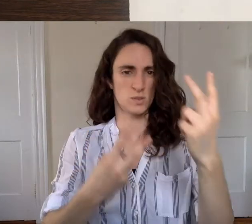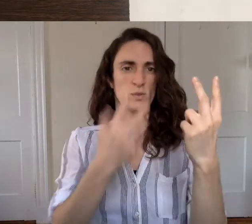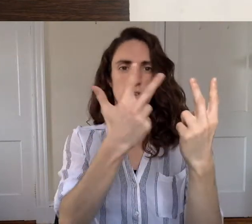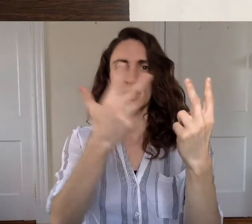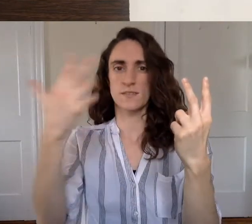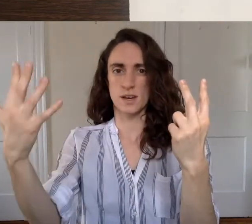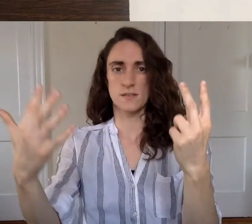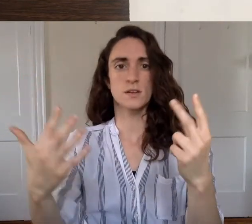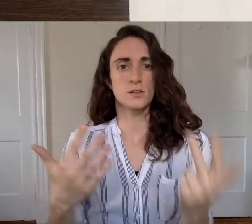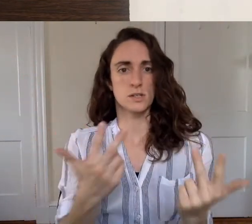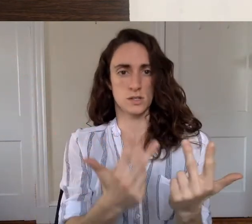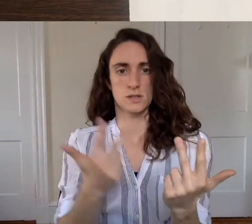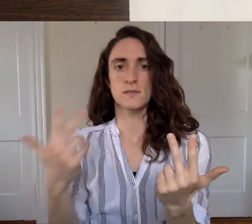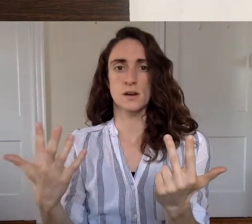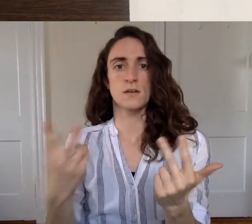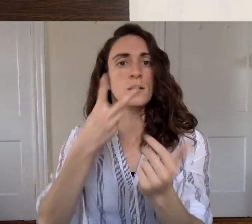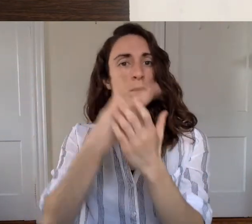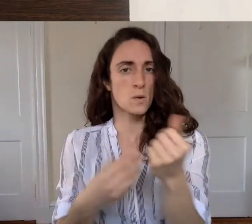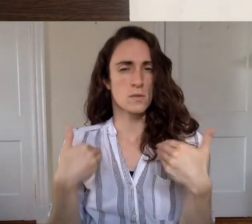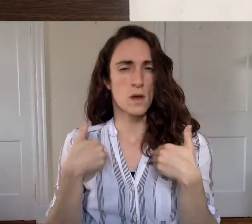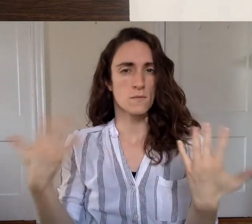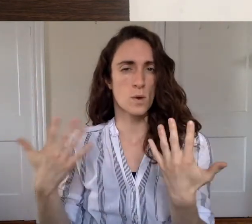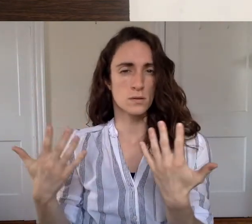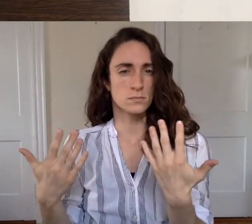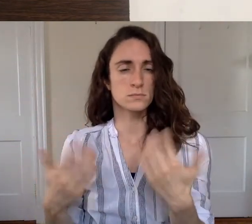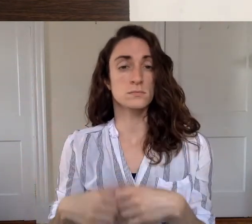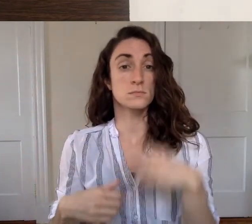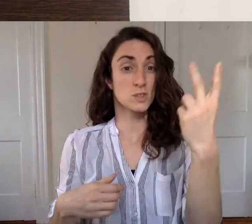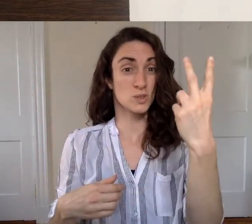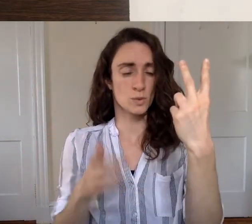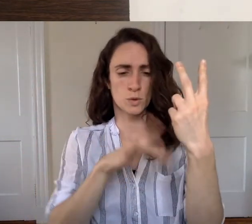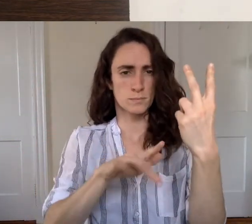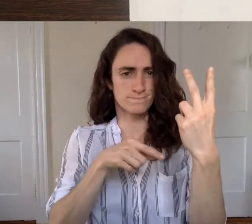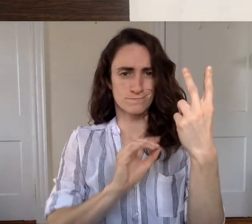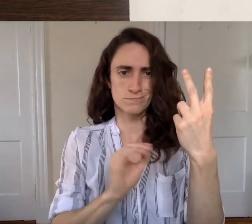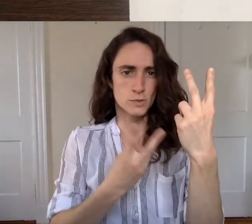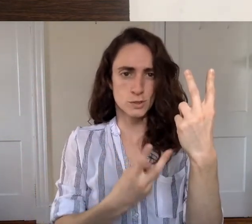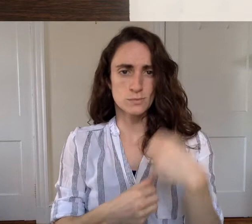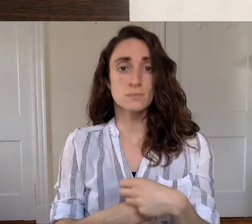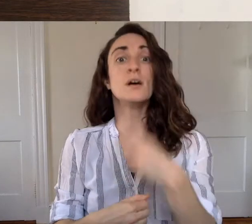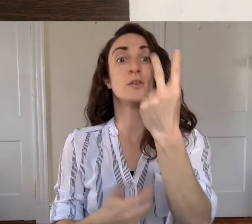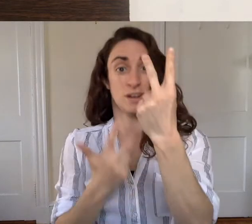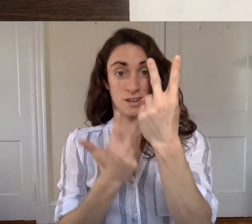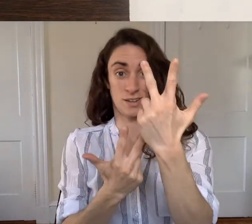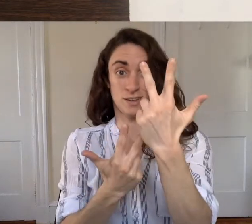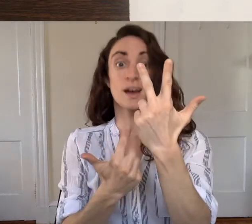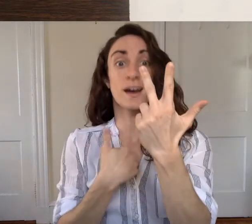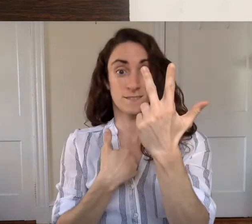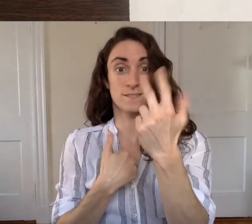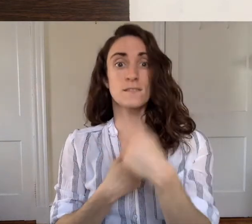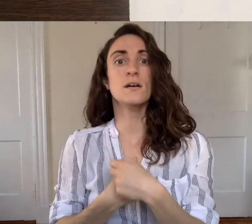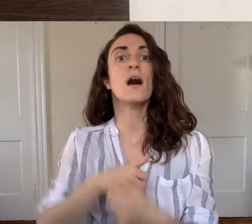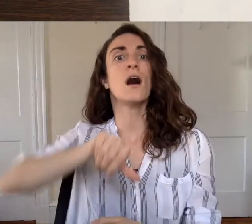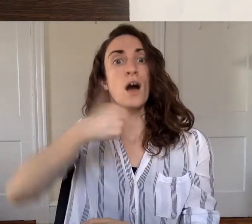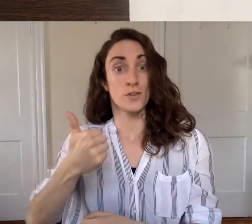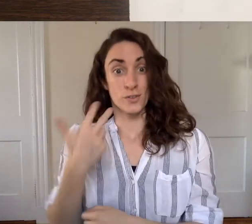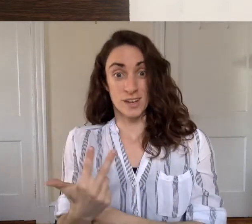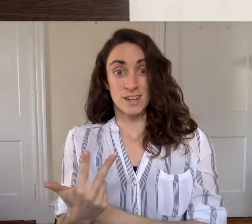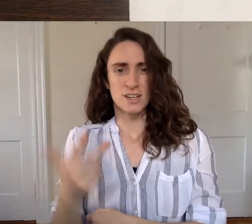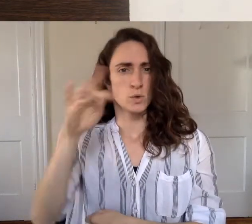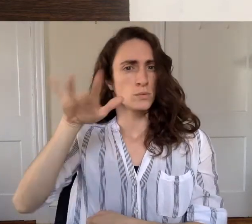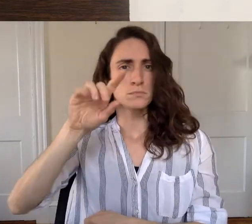Let's compare these prime factorizations, 2 times 3 times 5, and 3 times 3 times 5, and see what both of them have. They don't both have a 2.